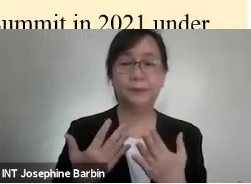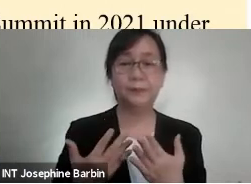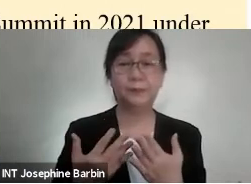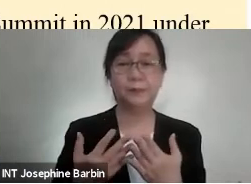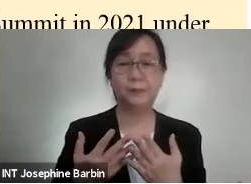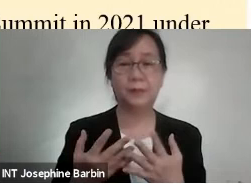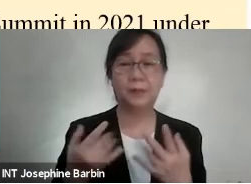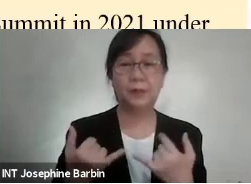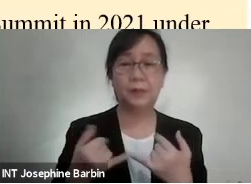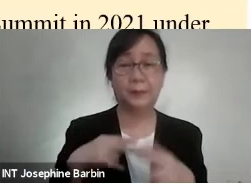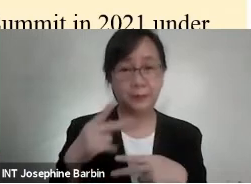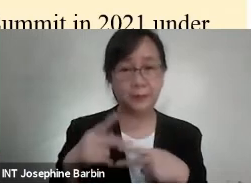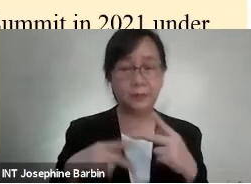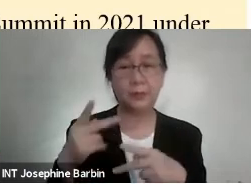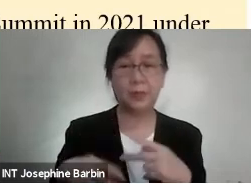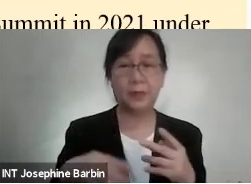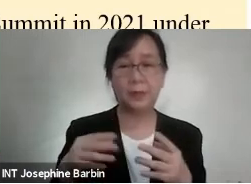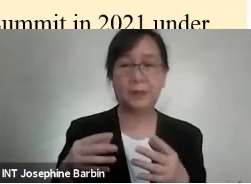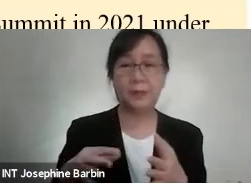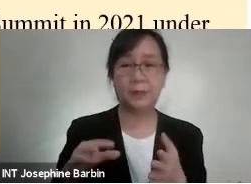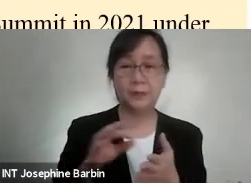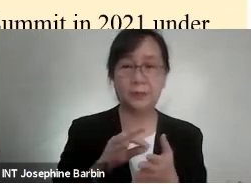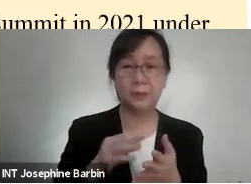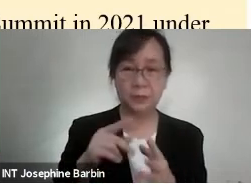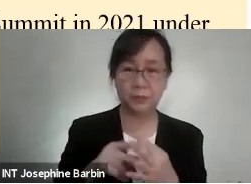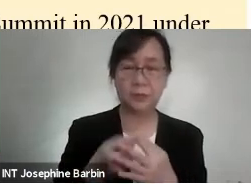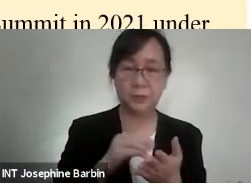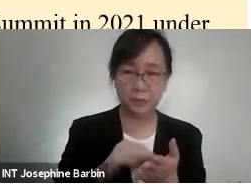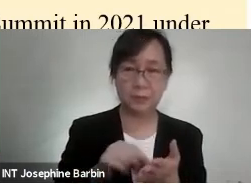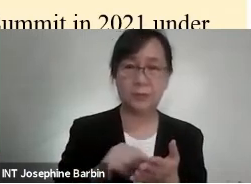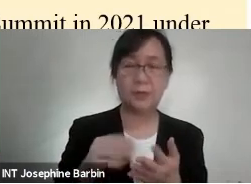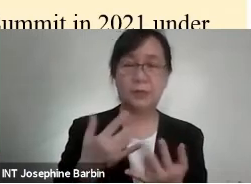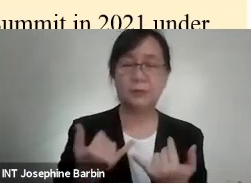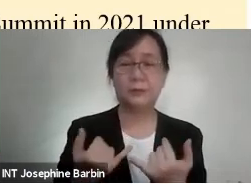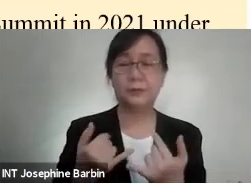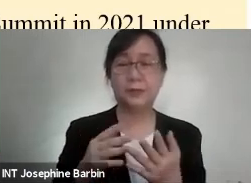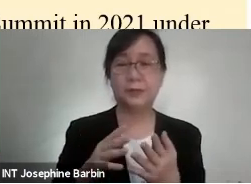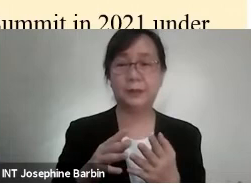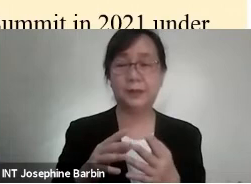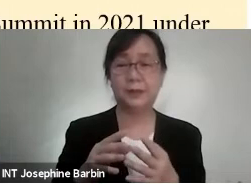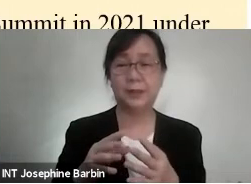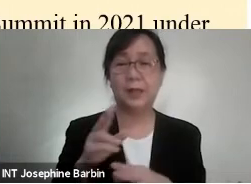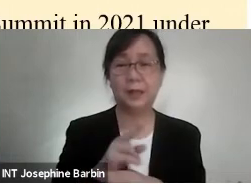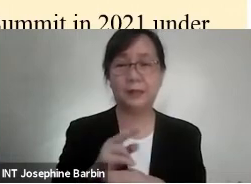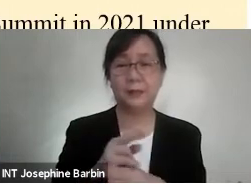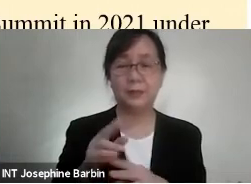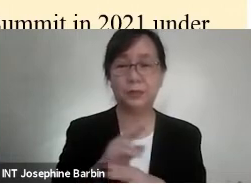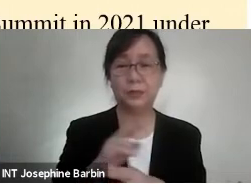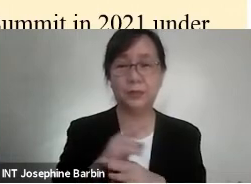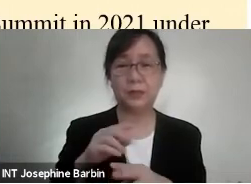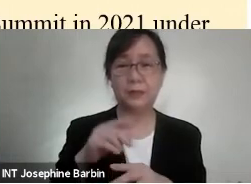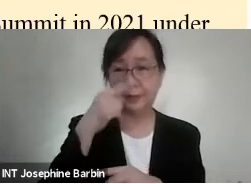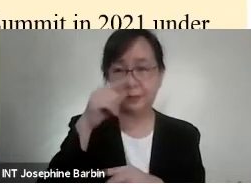drive the process of drafting the RPA is the joint undertaking of ACWC and South Squad